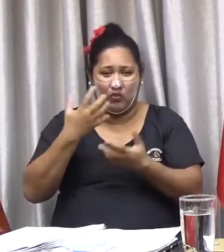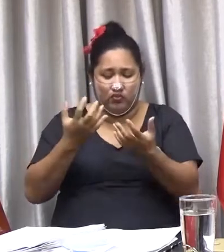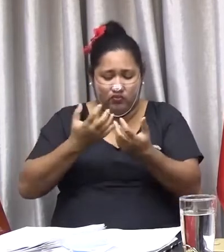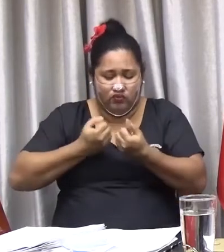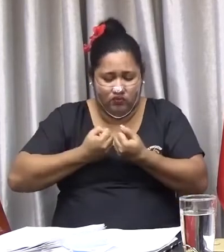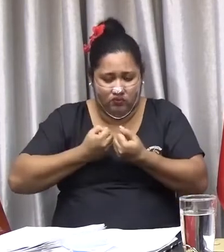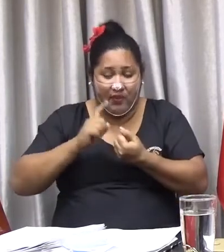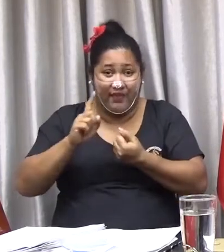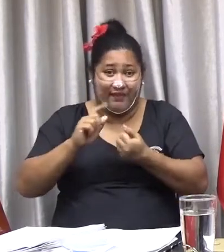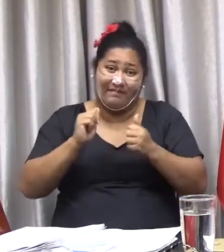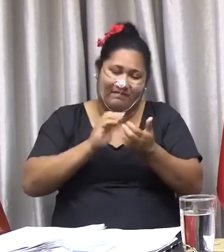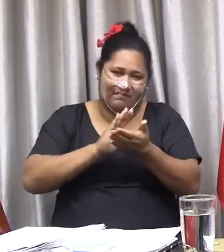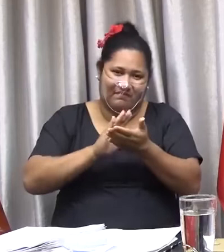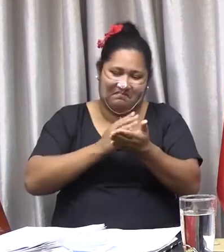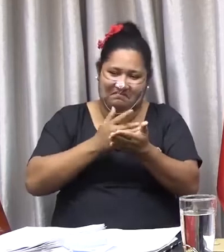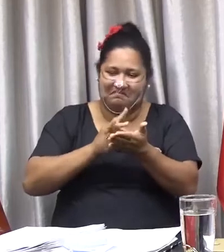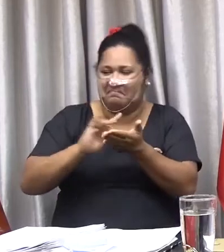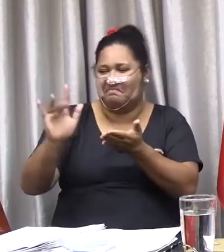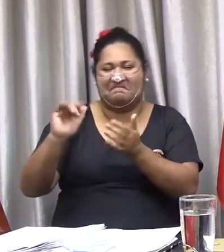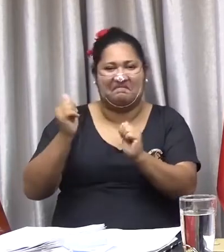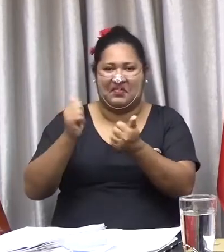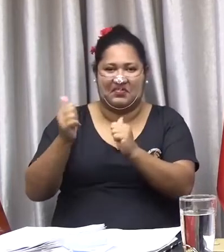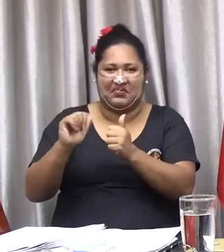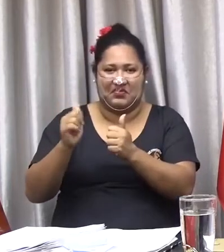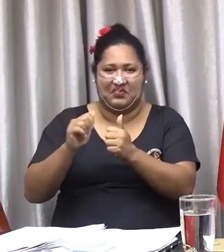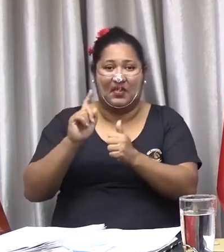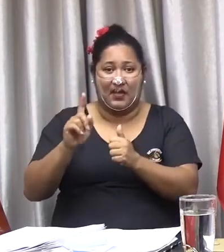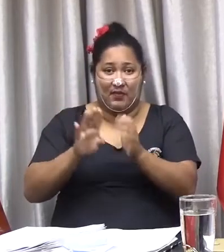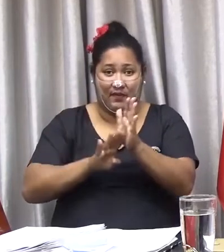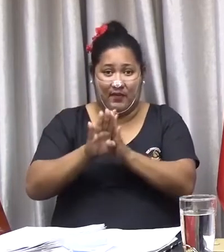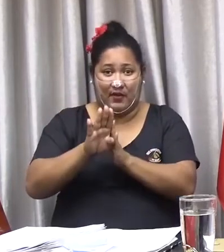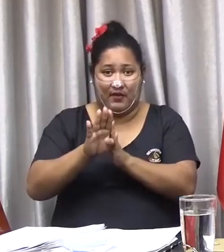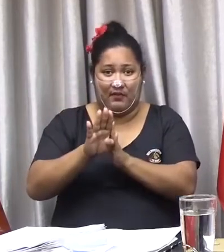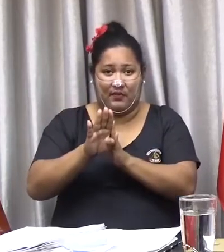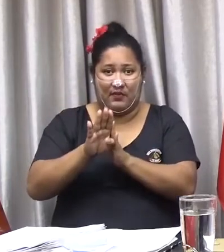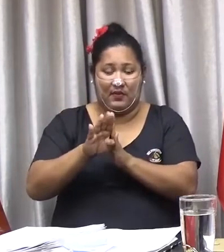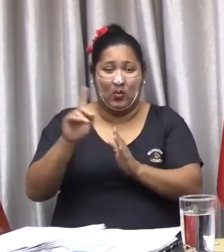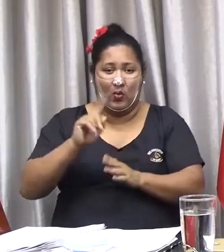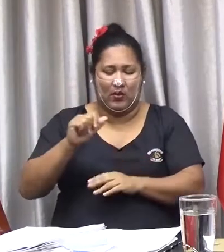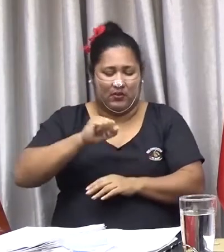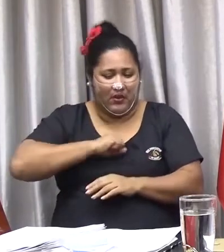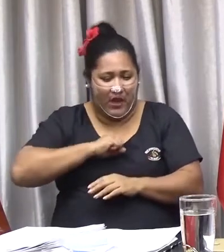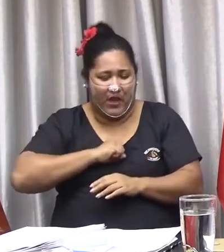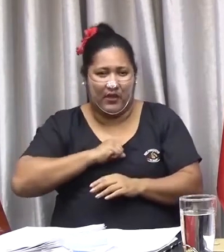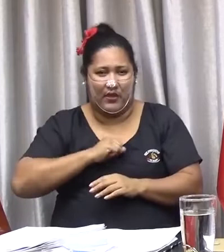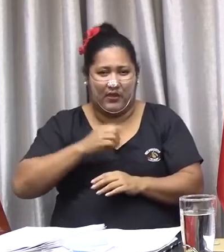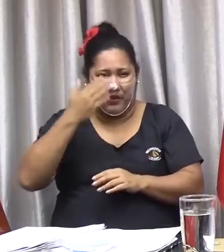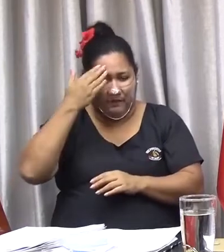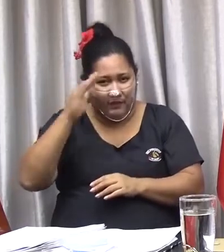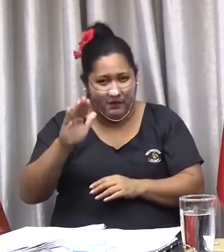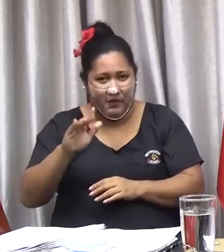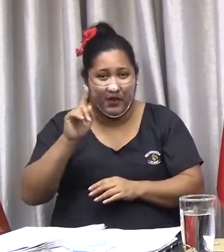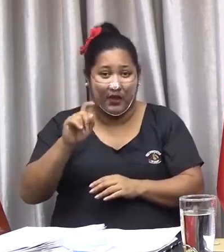recover. A percentage of those infected will develop acute symptoms and will